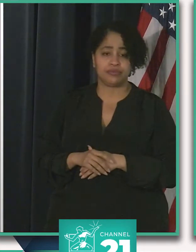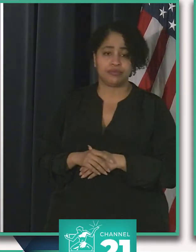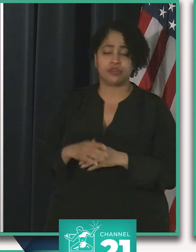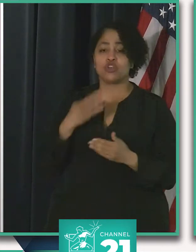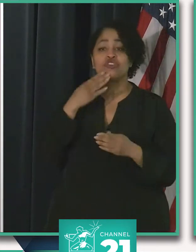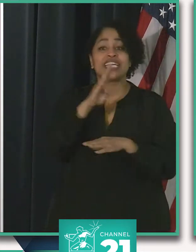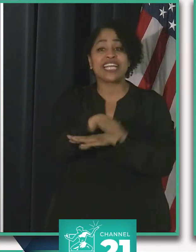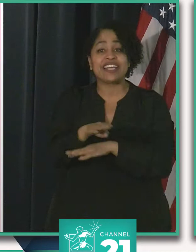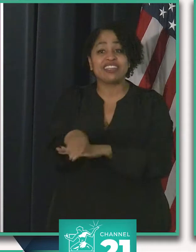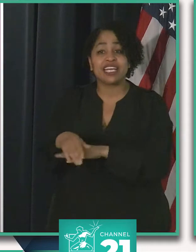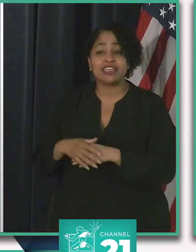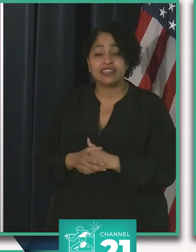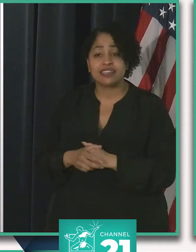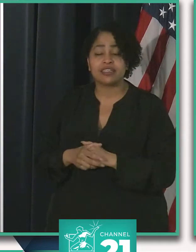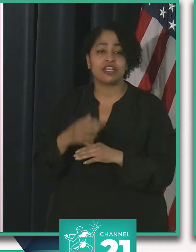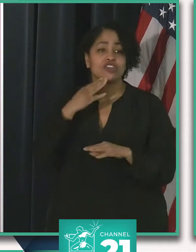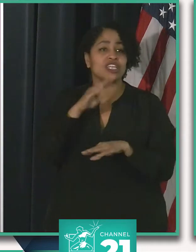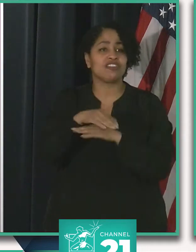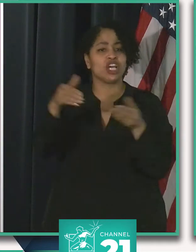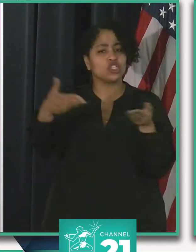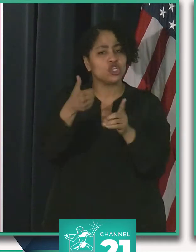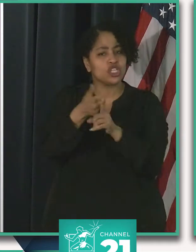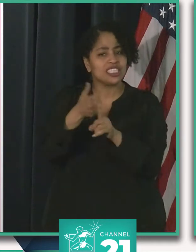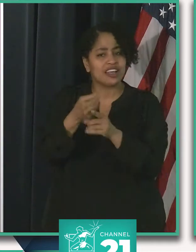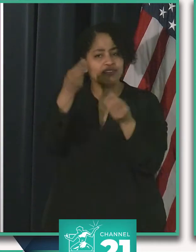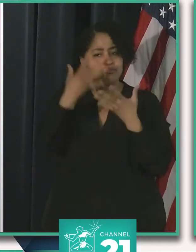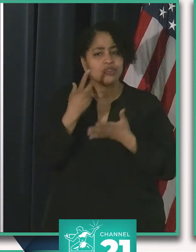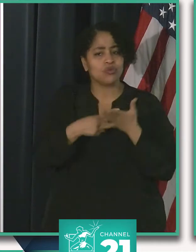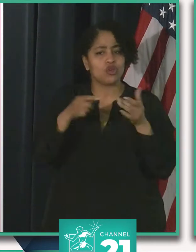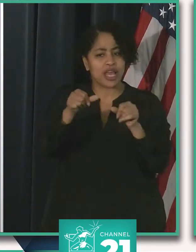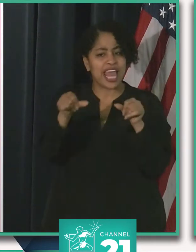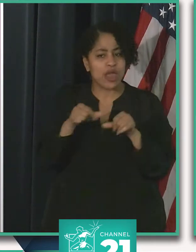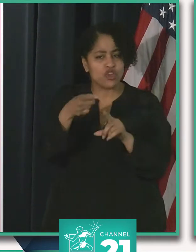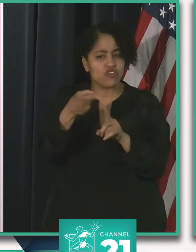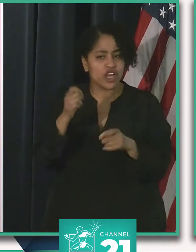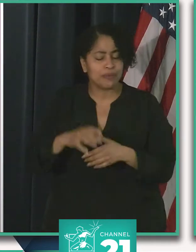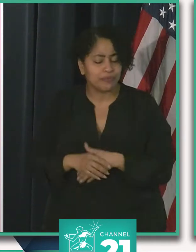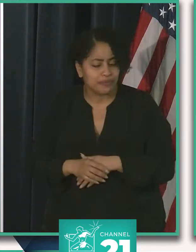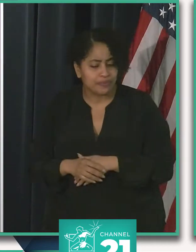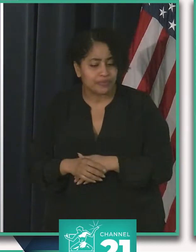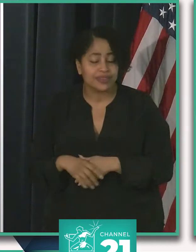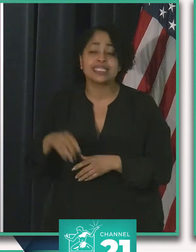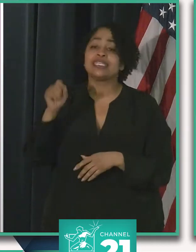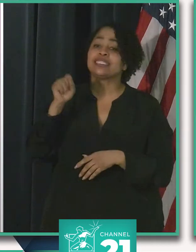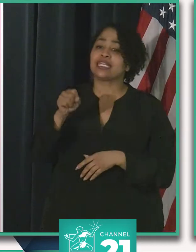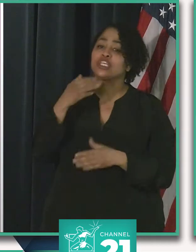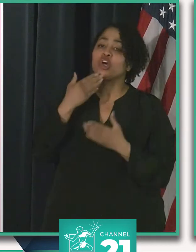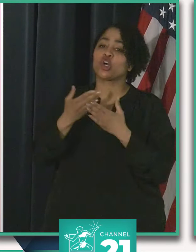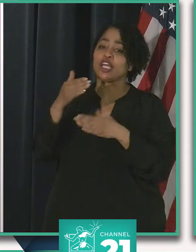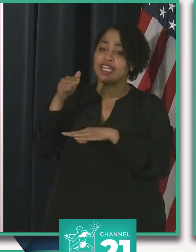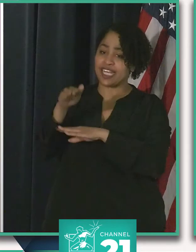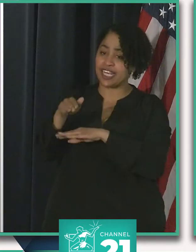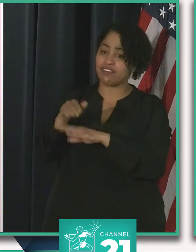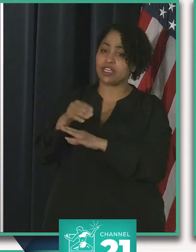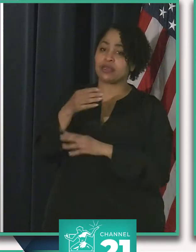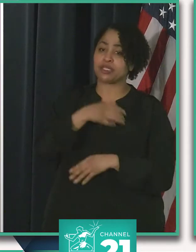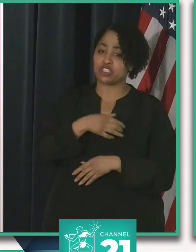Good evening. Good evening. Introduce yourself and tell us what neighborhood you're from. Yes. Good evening, Mr.